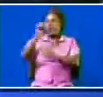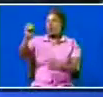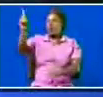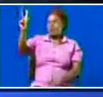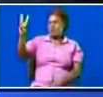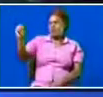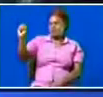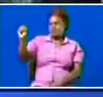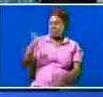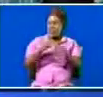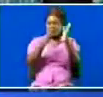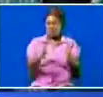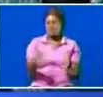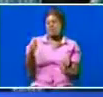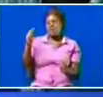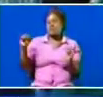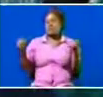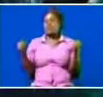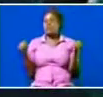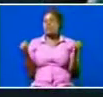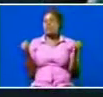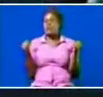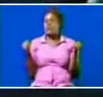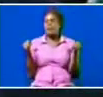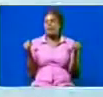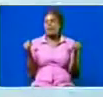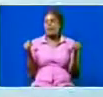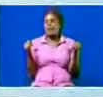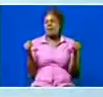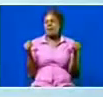Duncan Hamba, KTN News. Just a